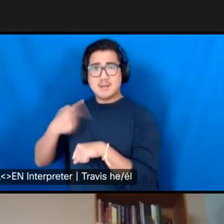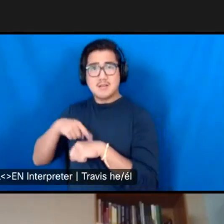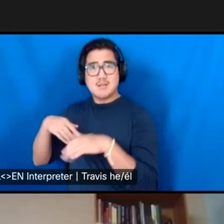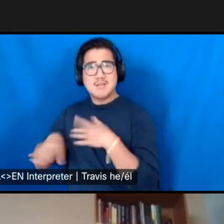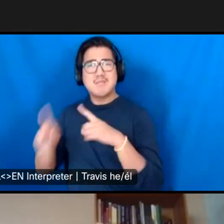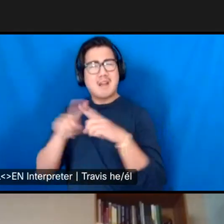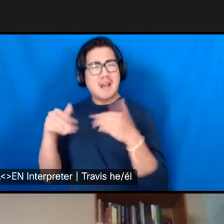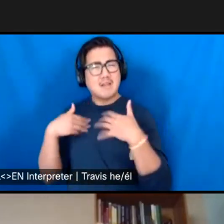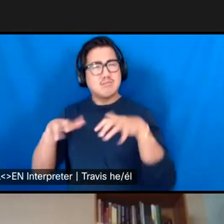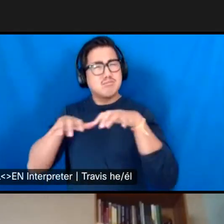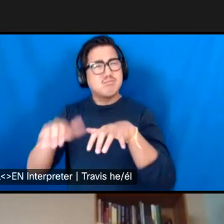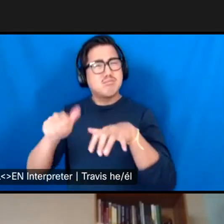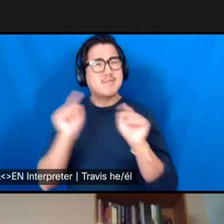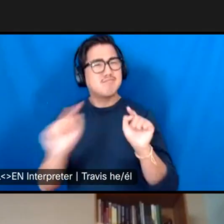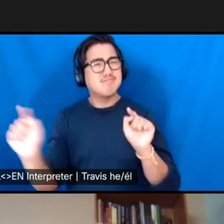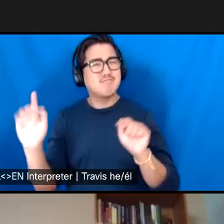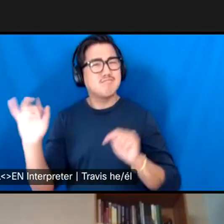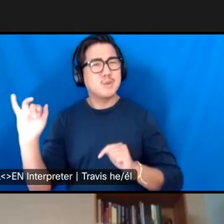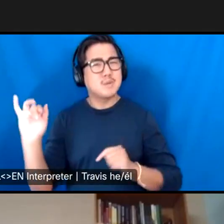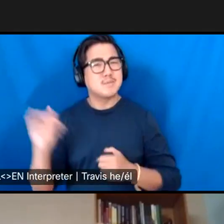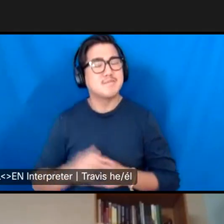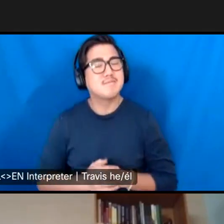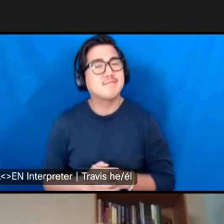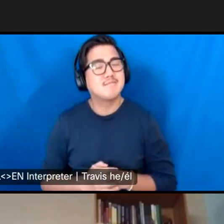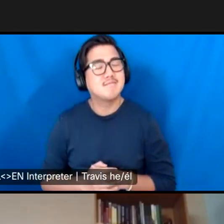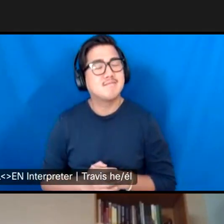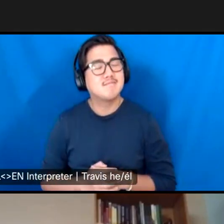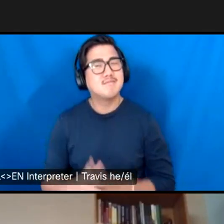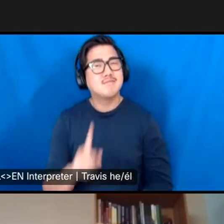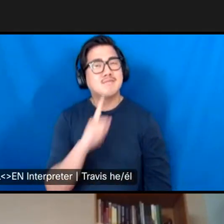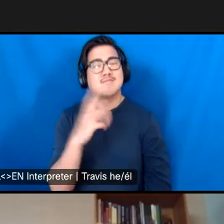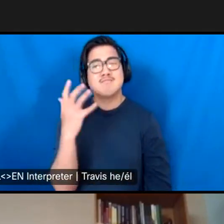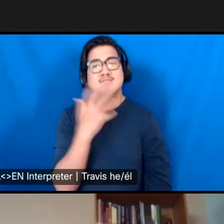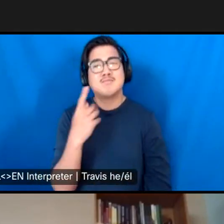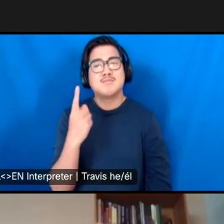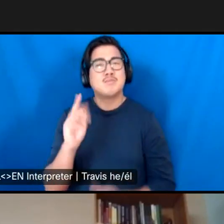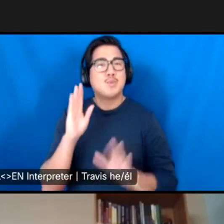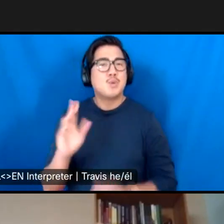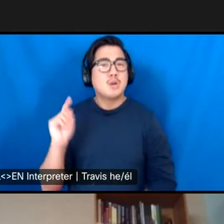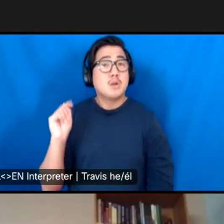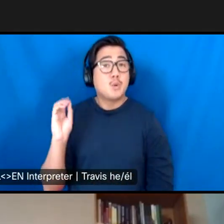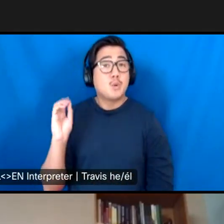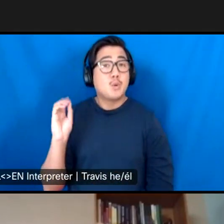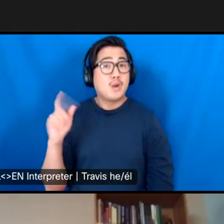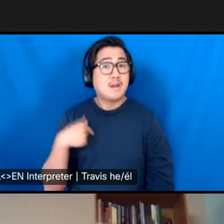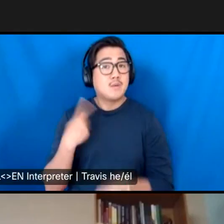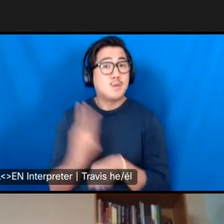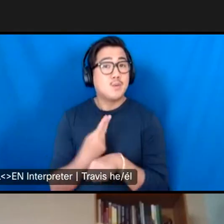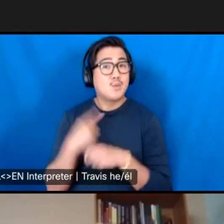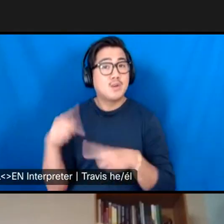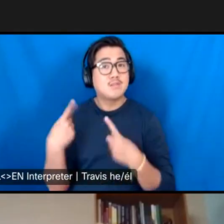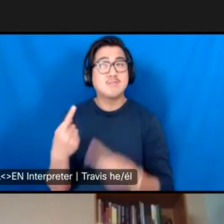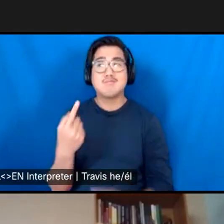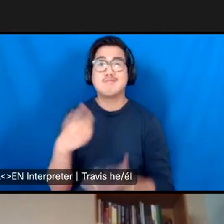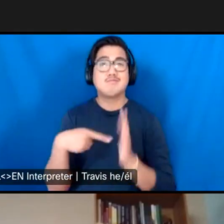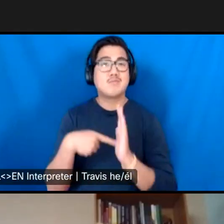this has been one of the most remarkable tools I've used thus far. In my history in community mental